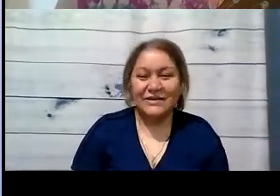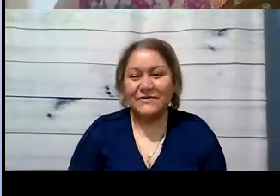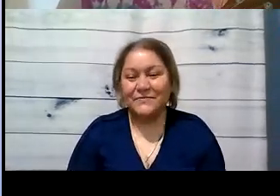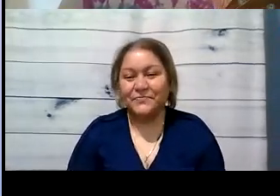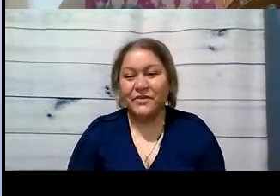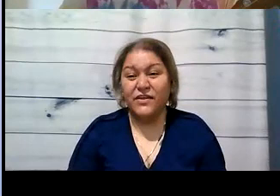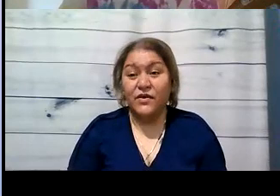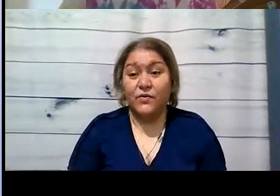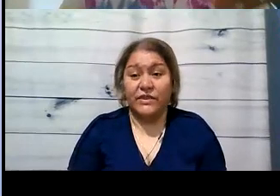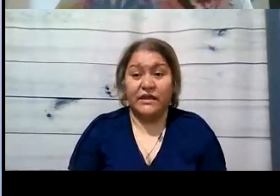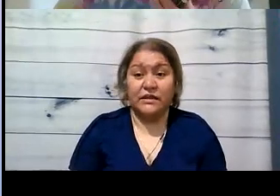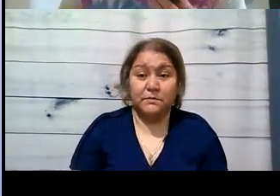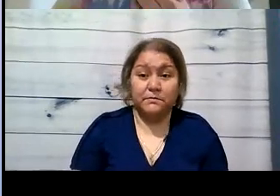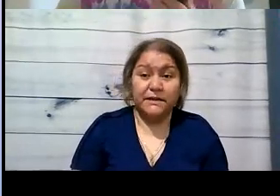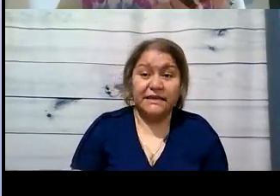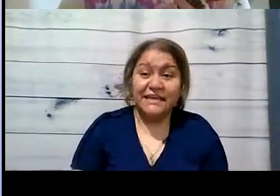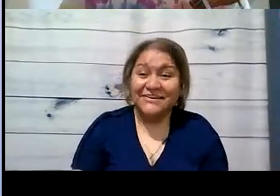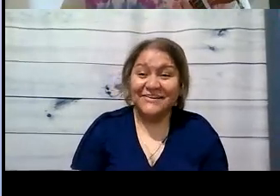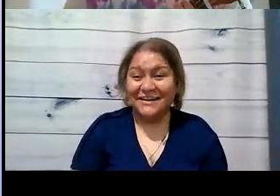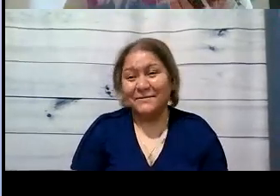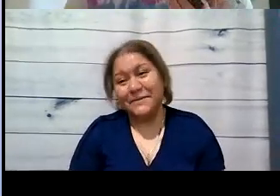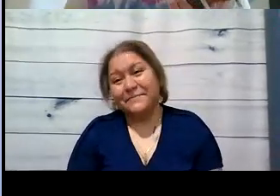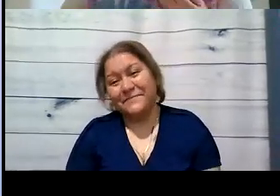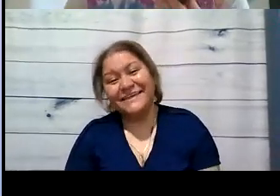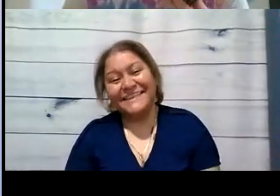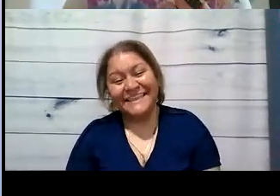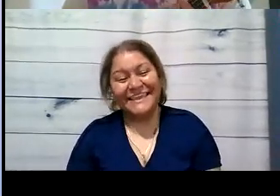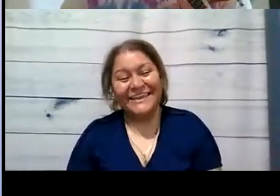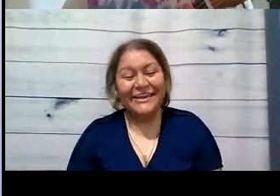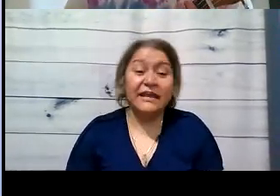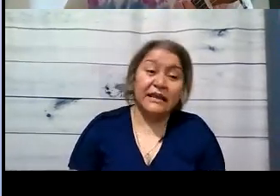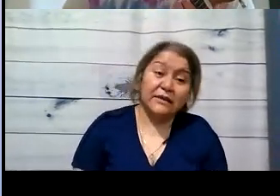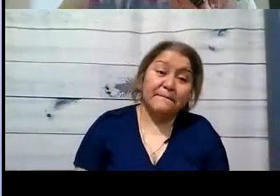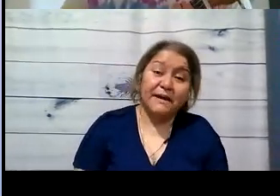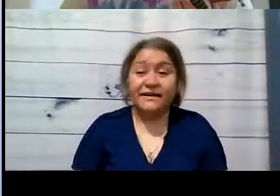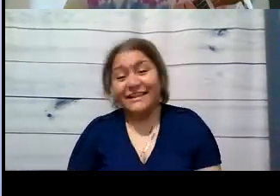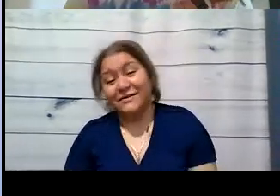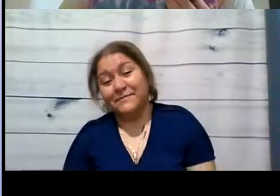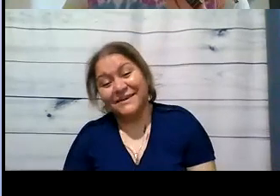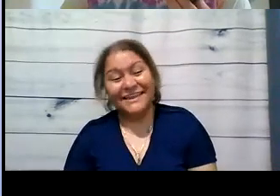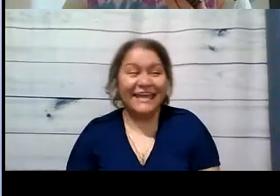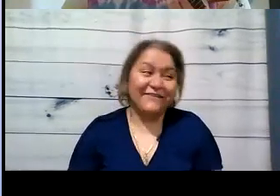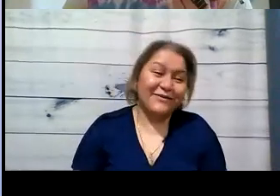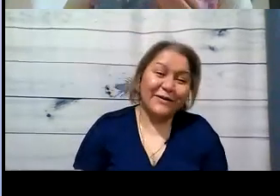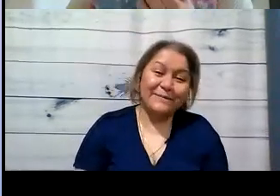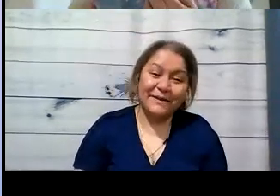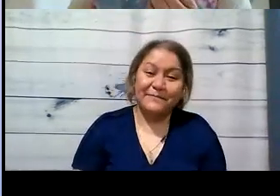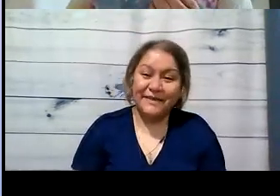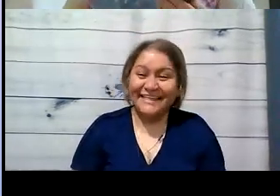E-I-E-I-O. With a muck muck here and a muck muck there. Here a muck, there a muck,